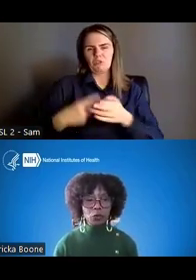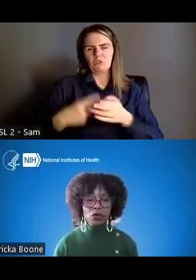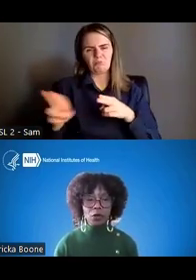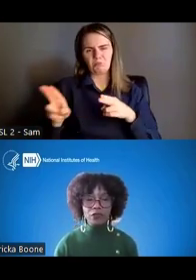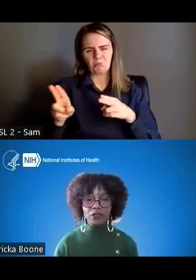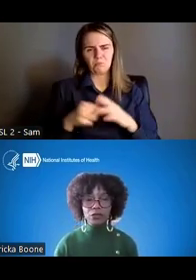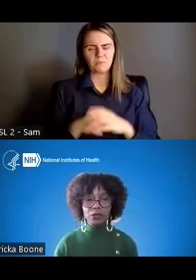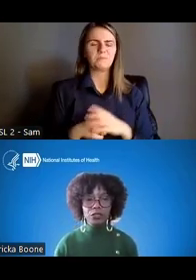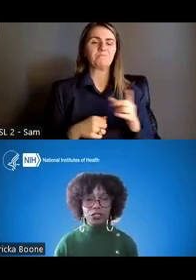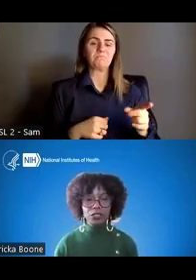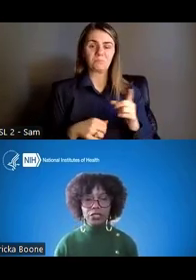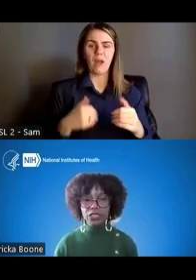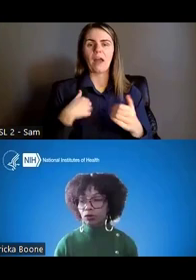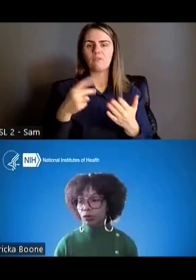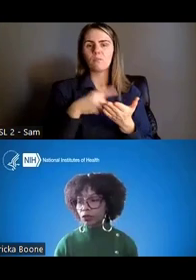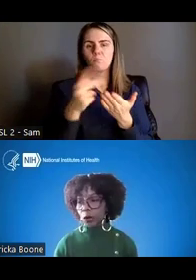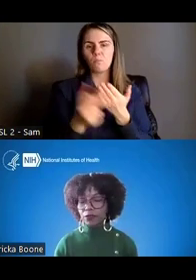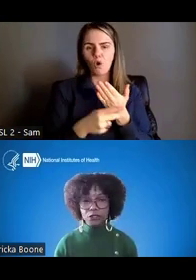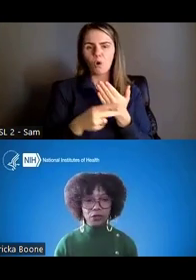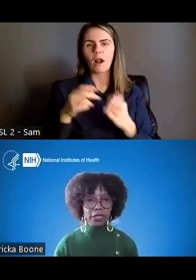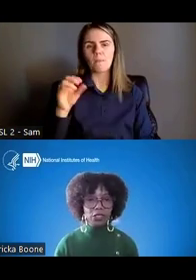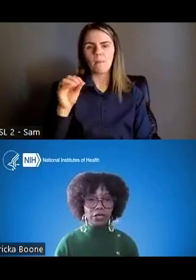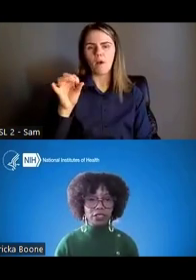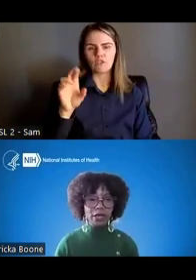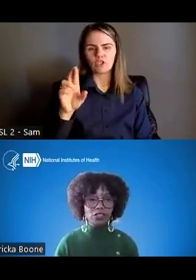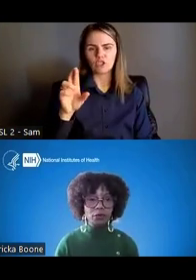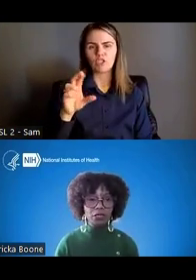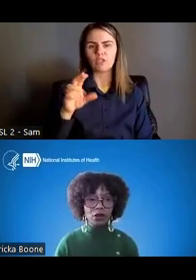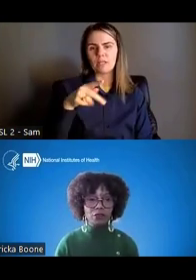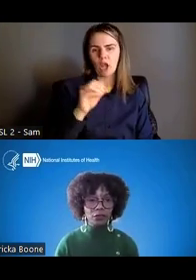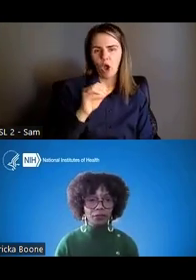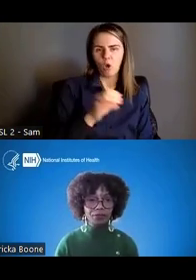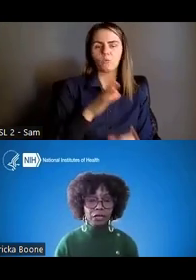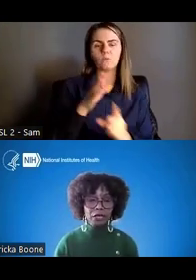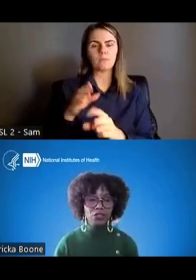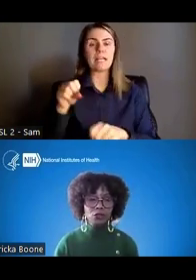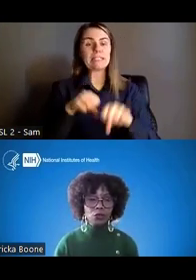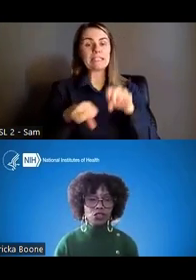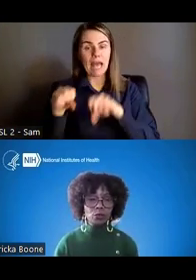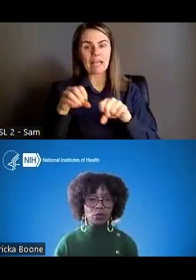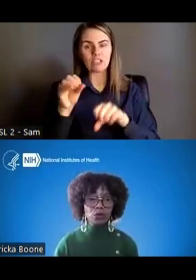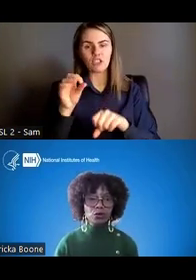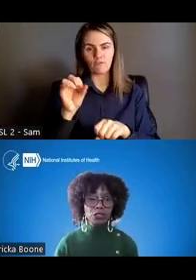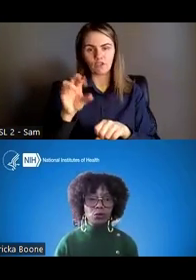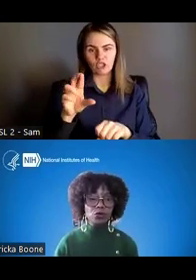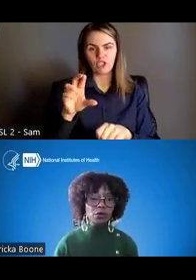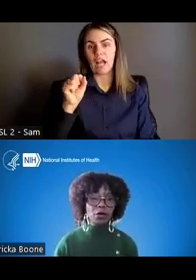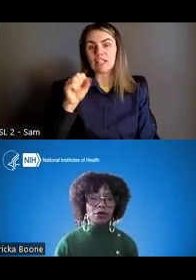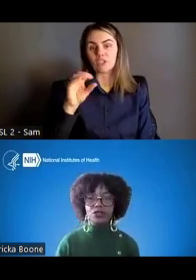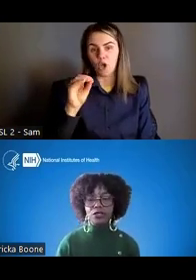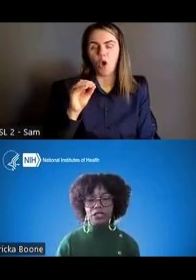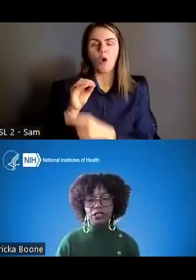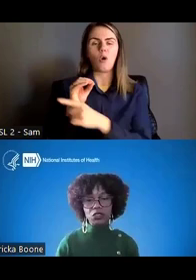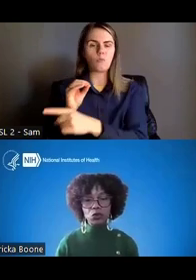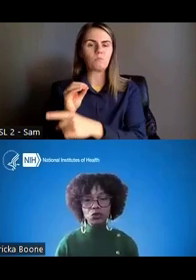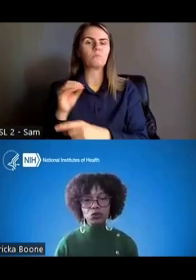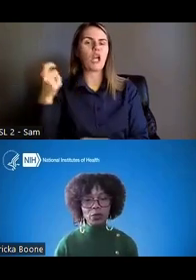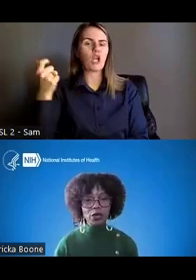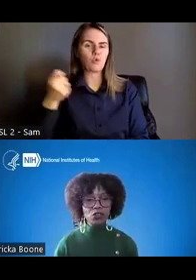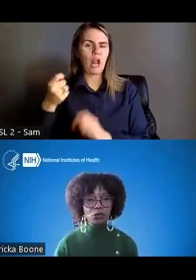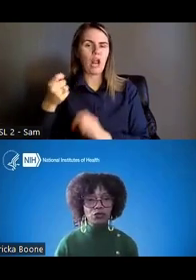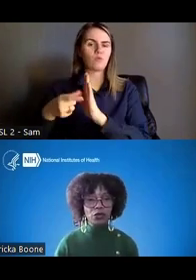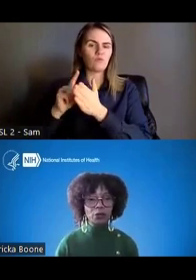you have your program officer, your scientific review officer, and your grants management officer. So of course, your program officer is the individual